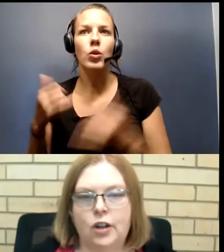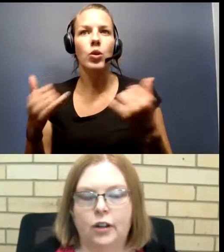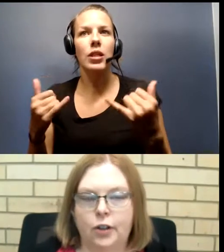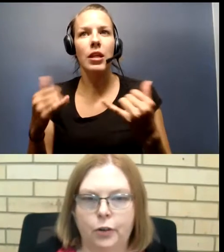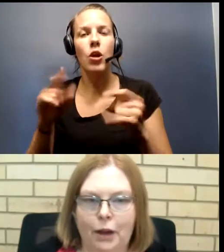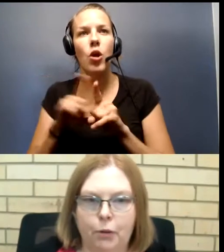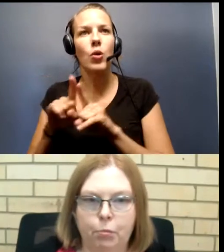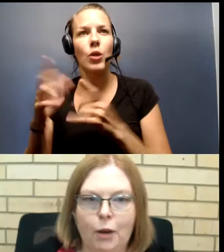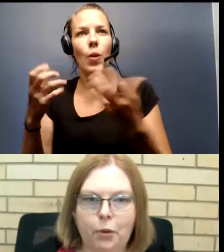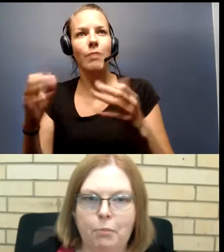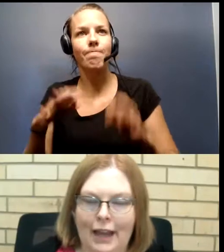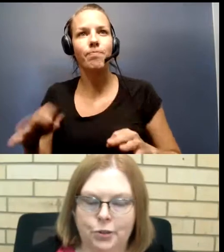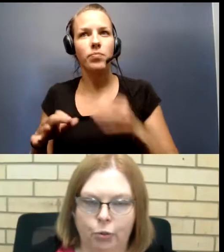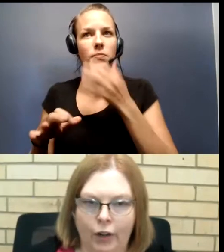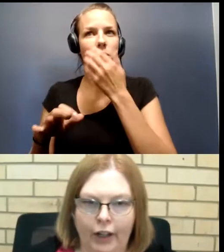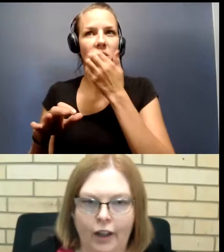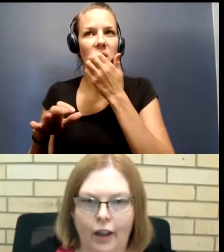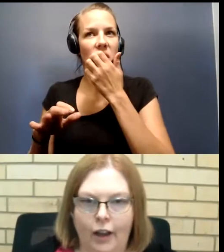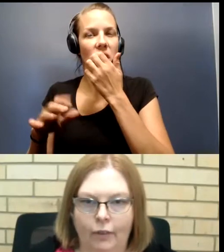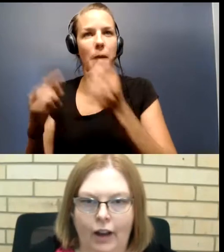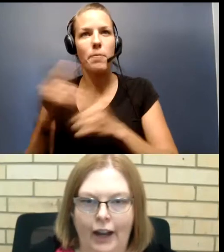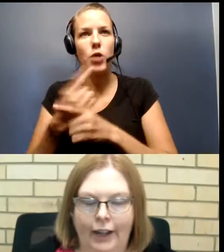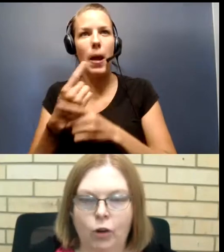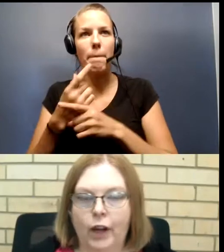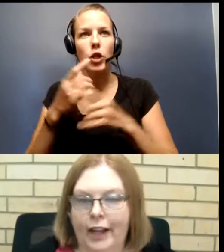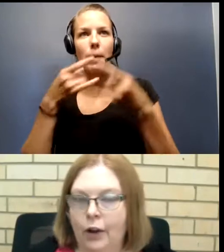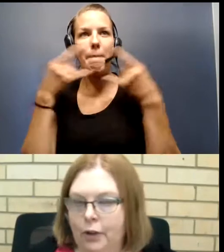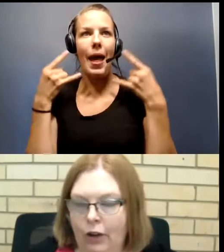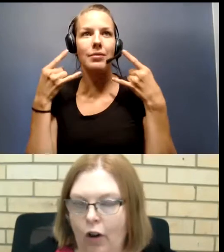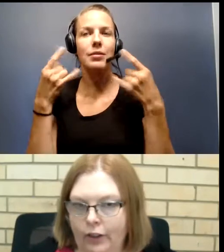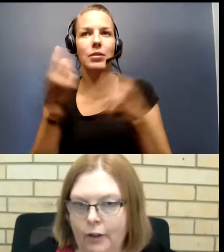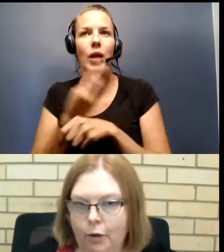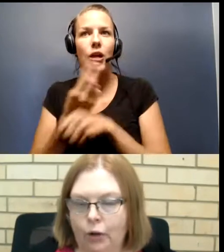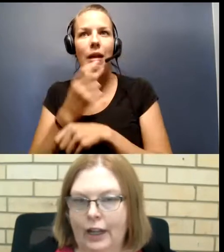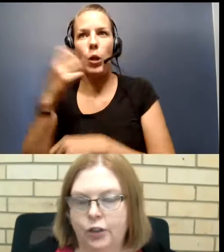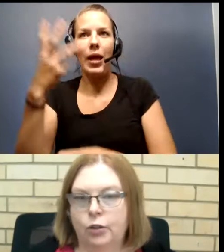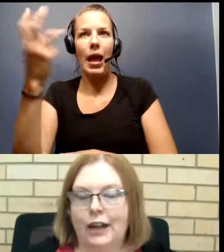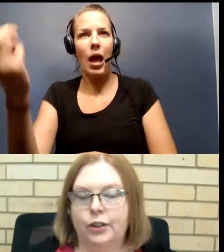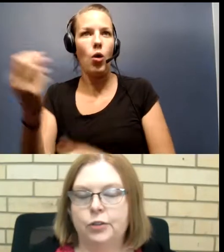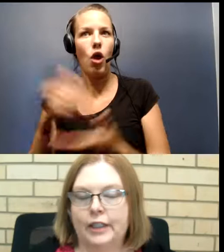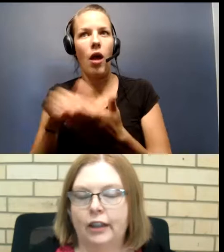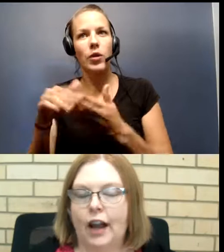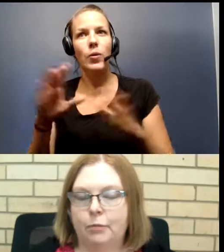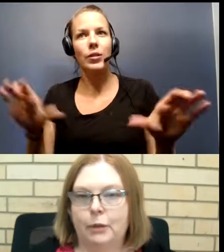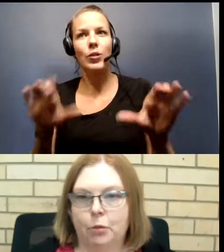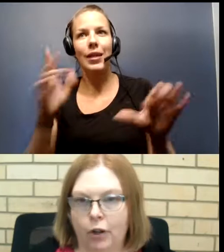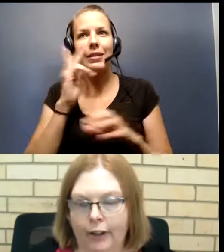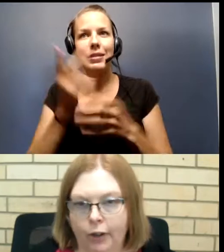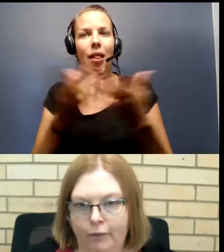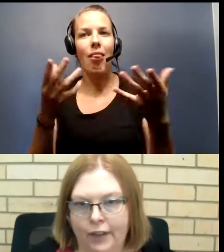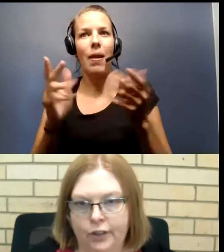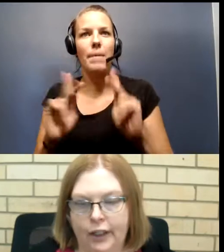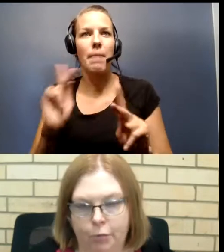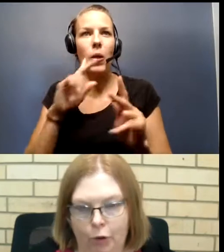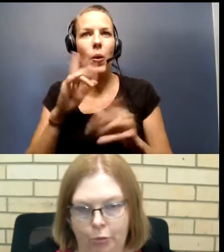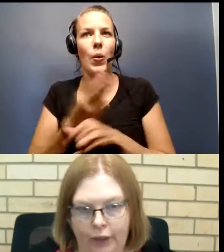also wanted to talk to you about proper mask wearing. I don't get out and about often, but when I do see a lot of people wearing